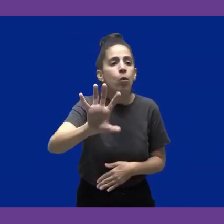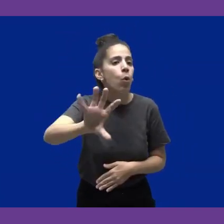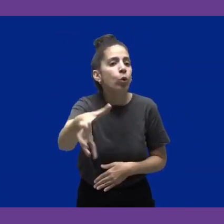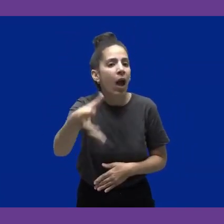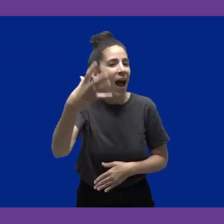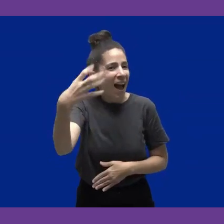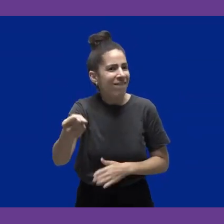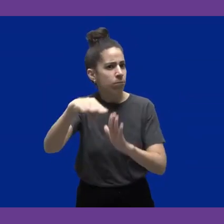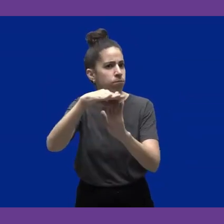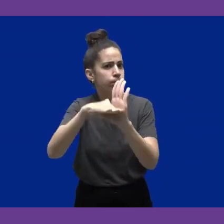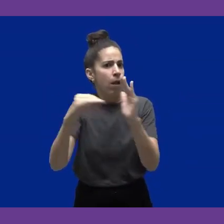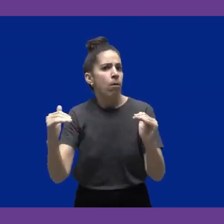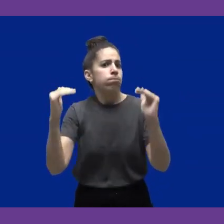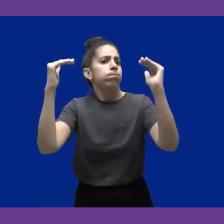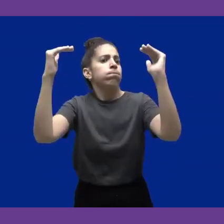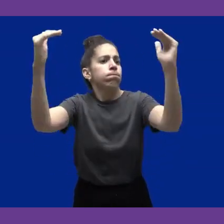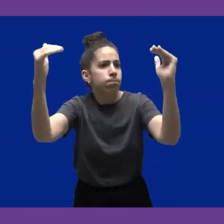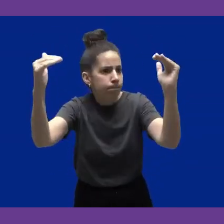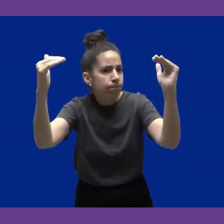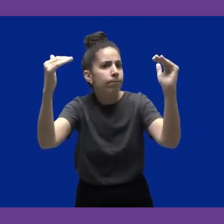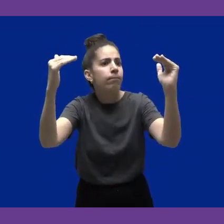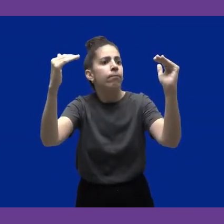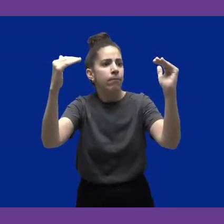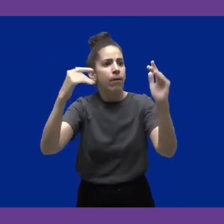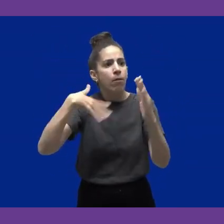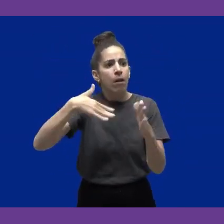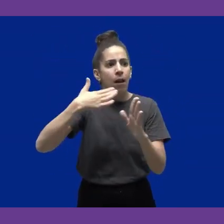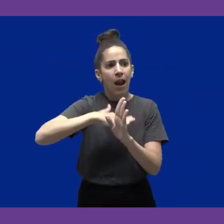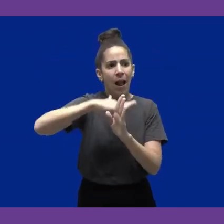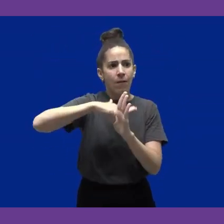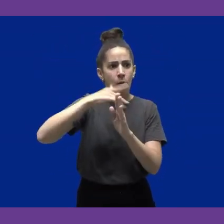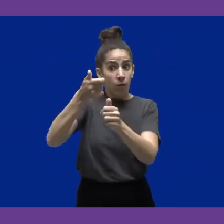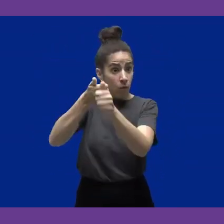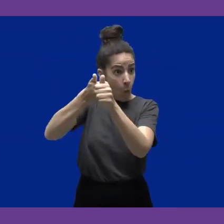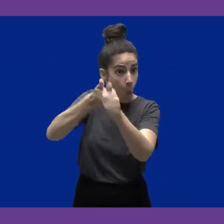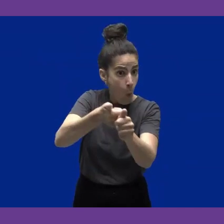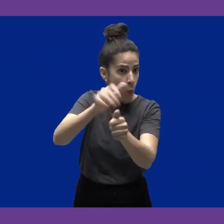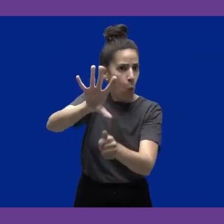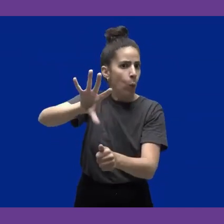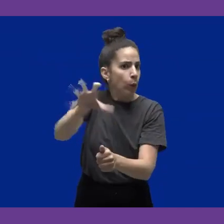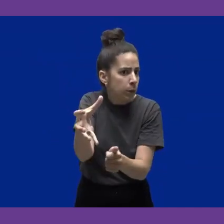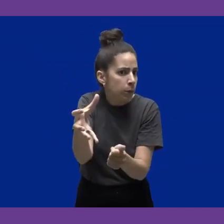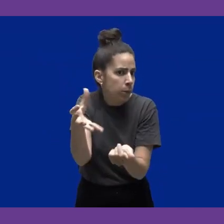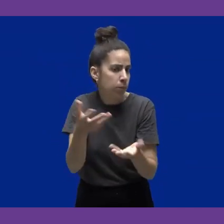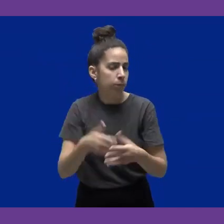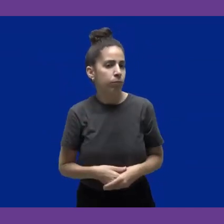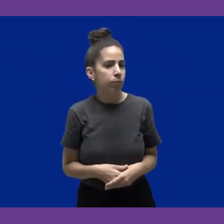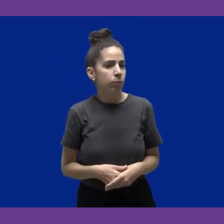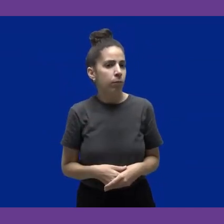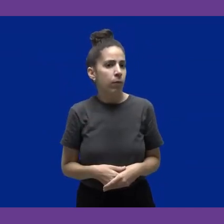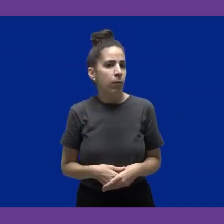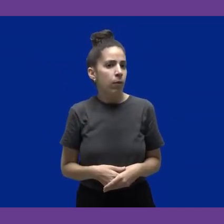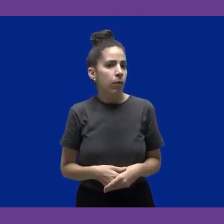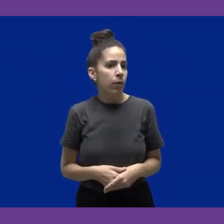at the national level. There is a little lack of asymmetry in the harmonization, but out of experience,